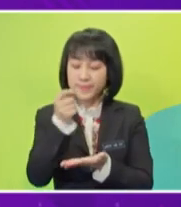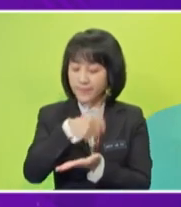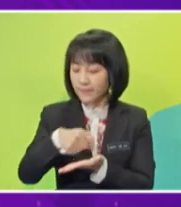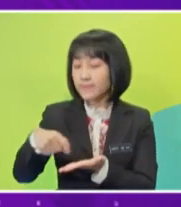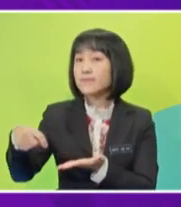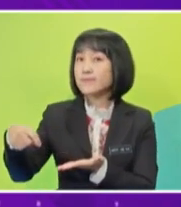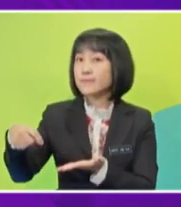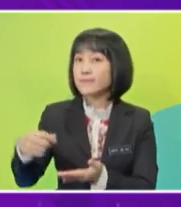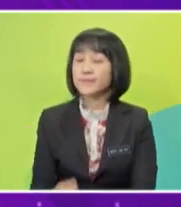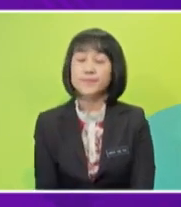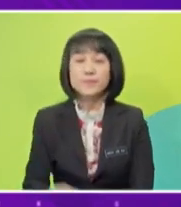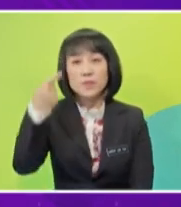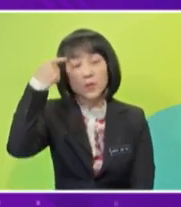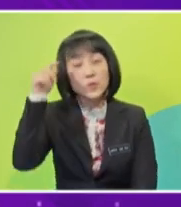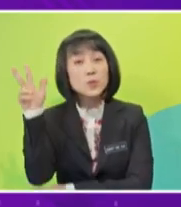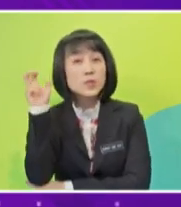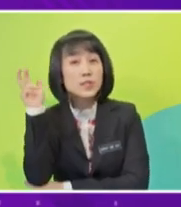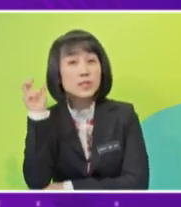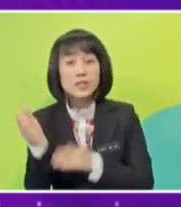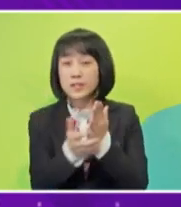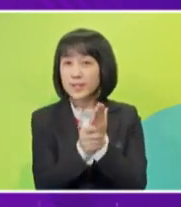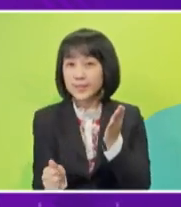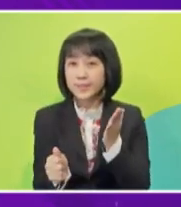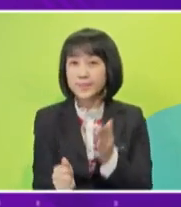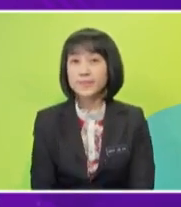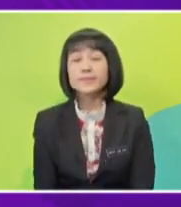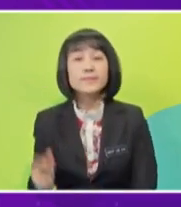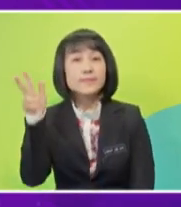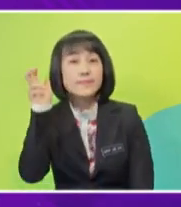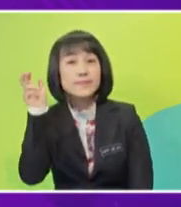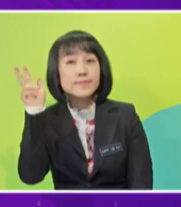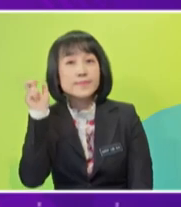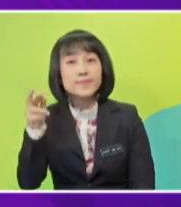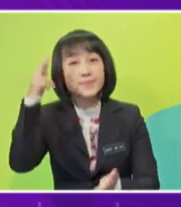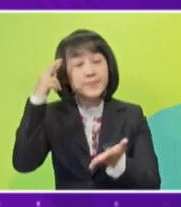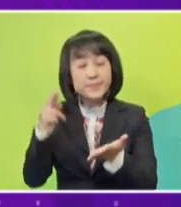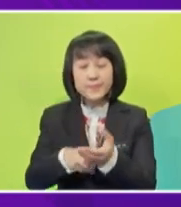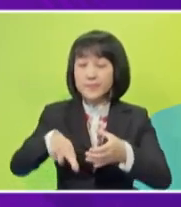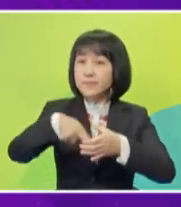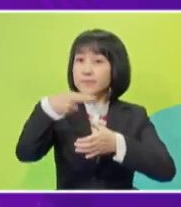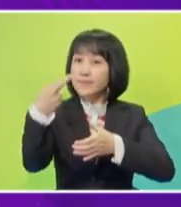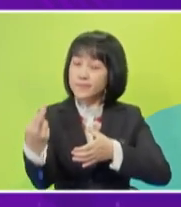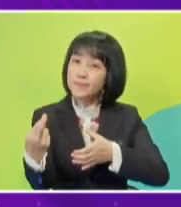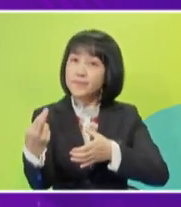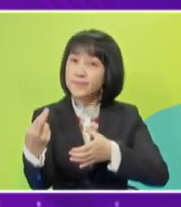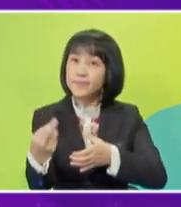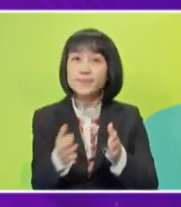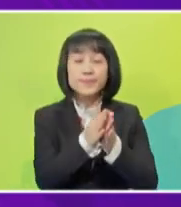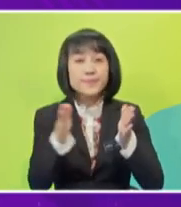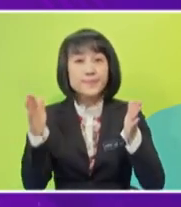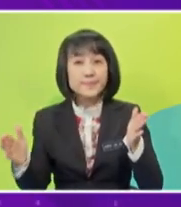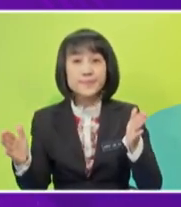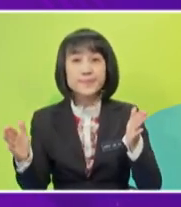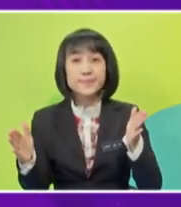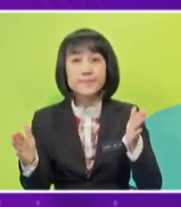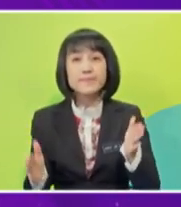well. So for listening today, you're going to listen, okay, recognize and reproduce with support a range of